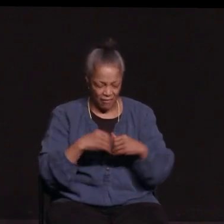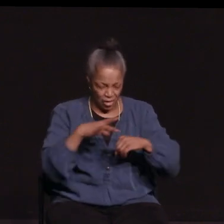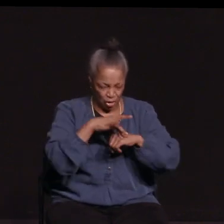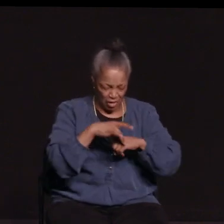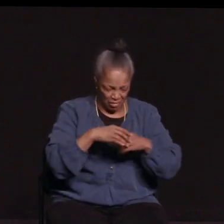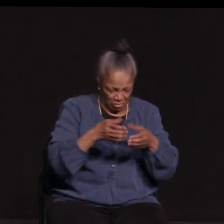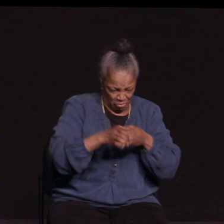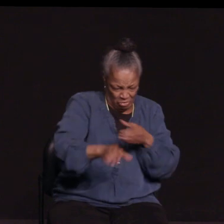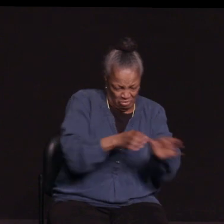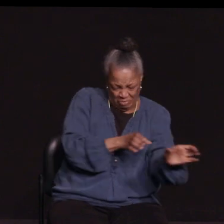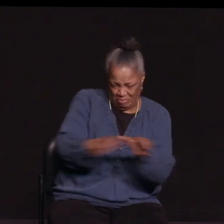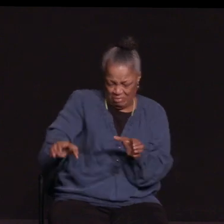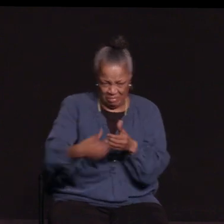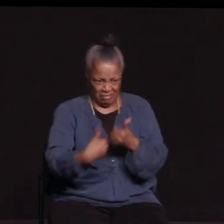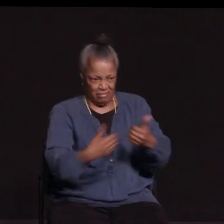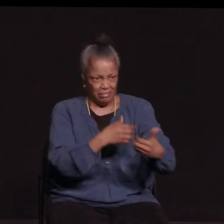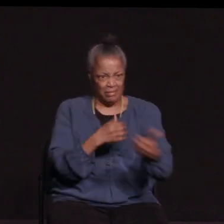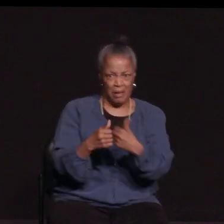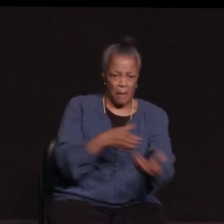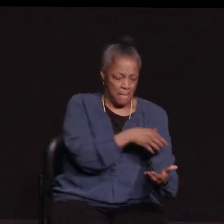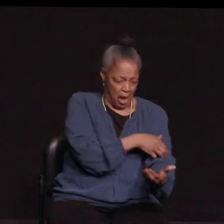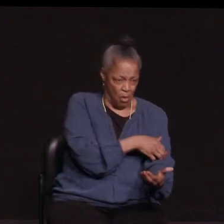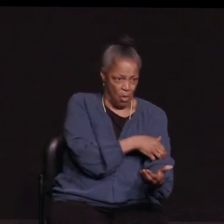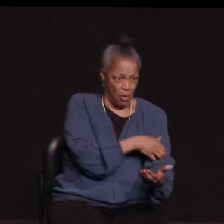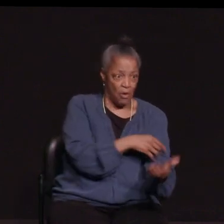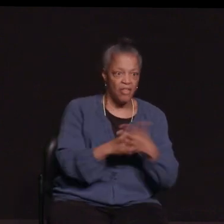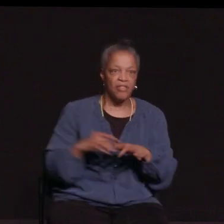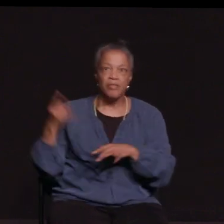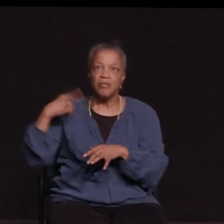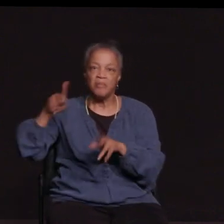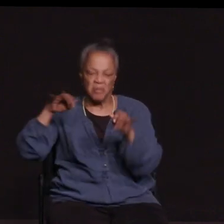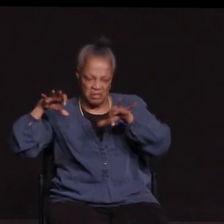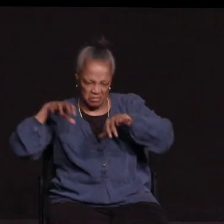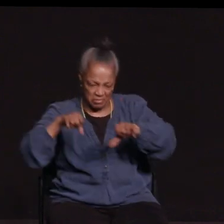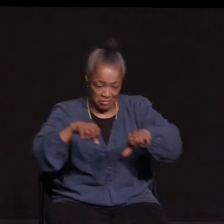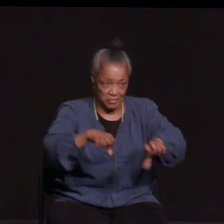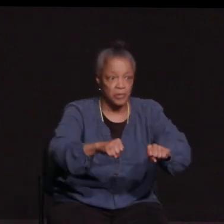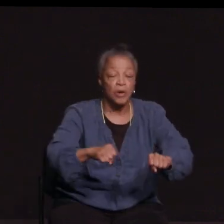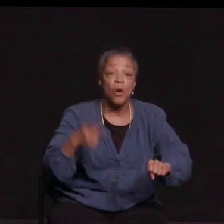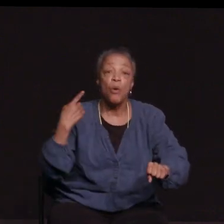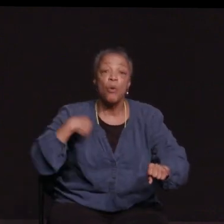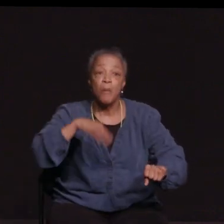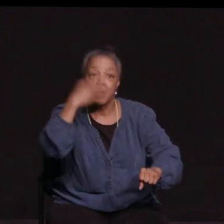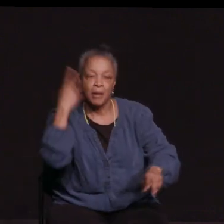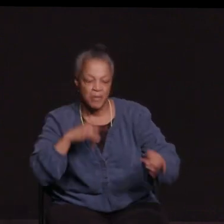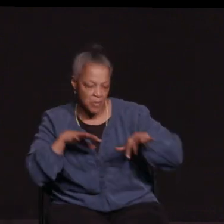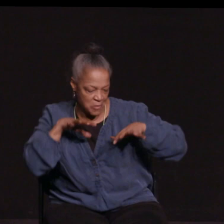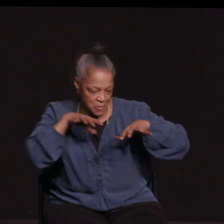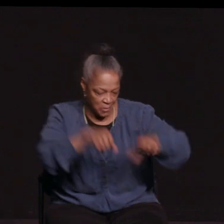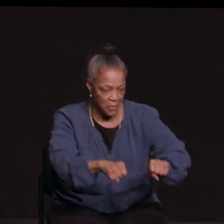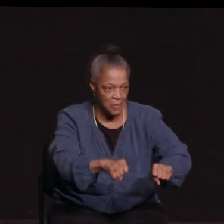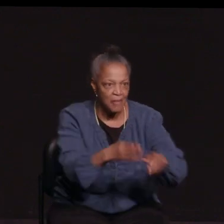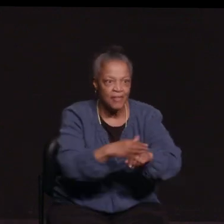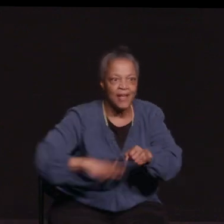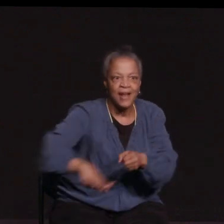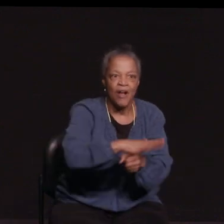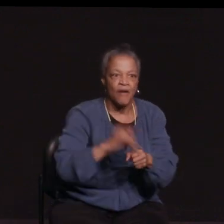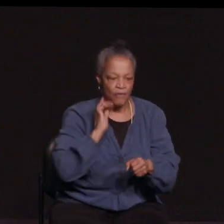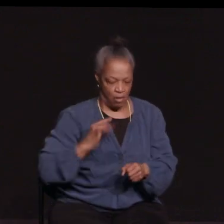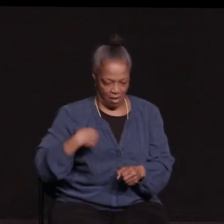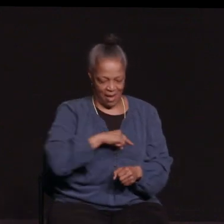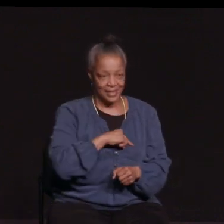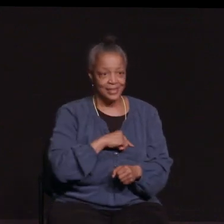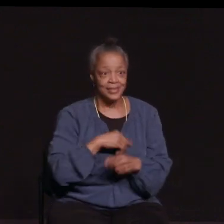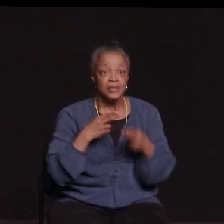power by seizing infrastructures as sites of black political insurgency, wake